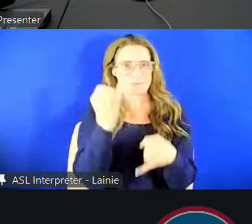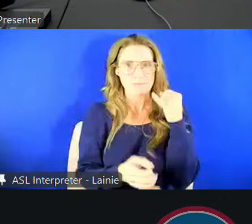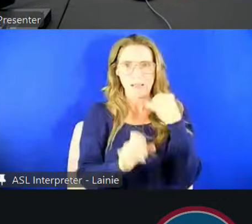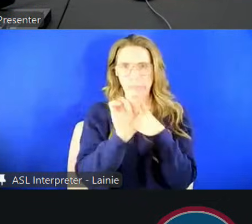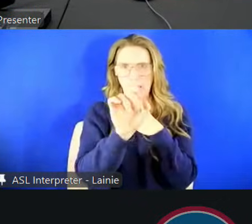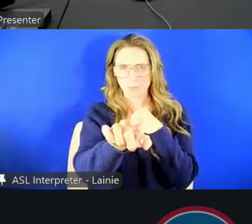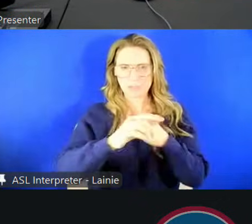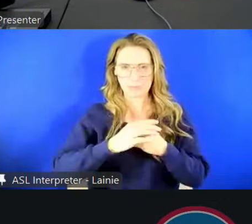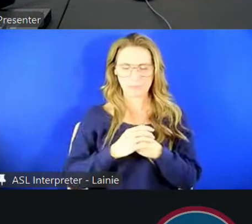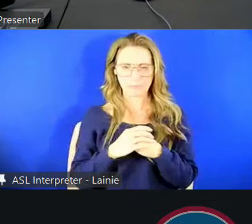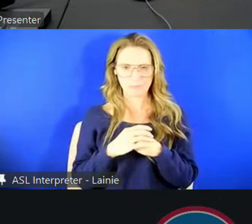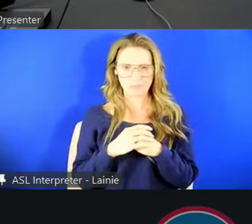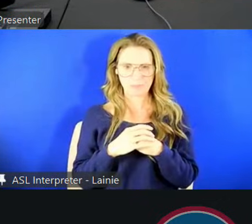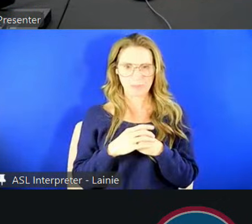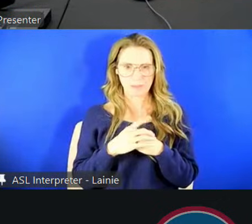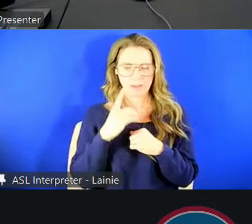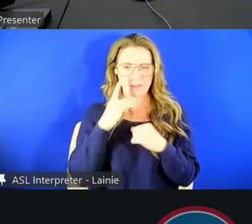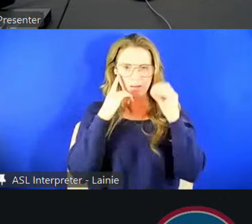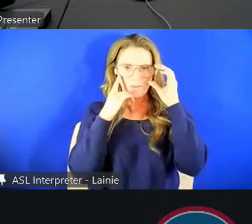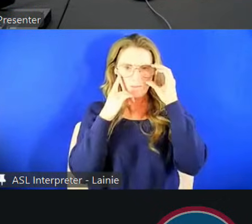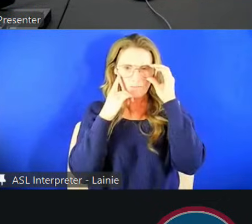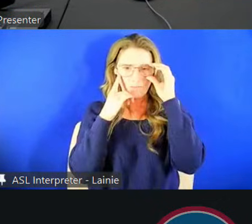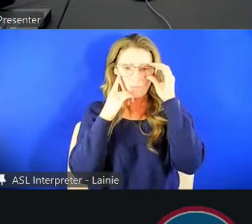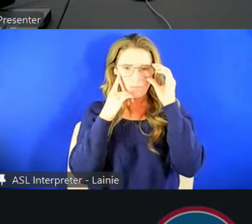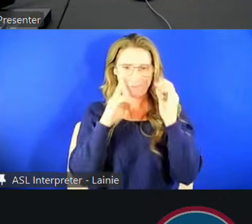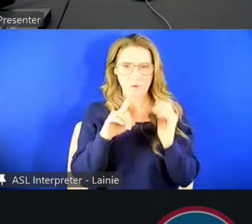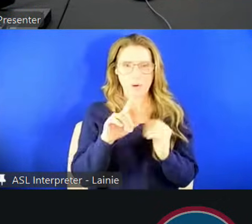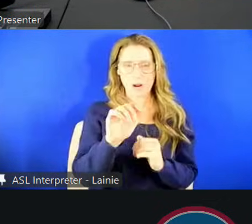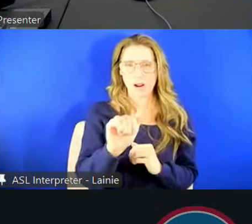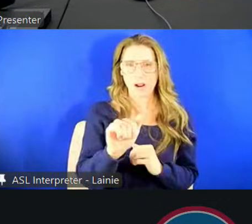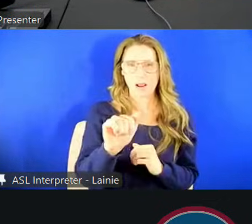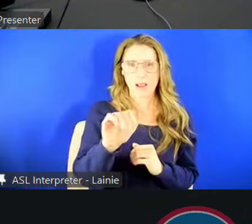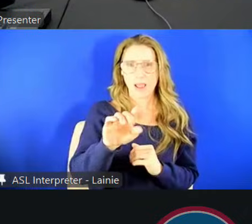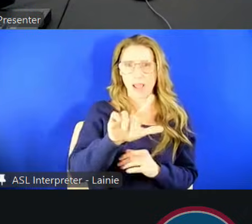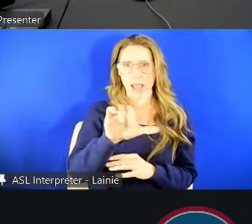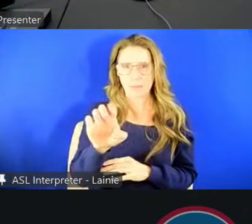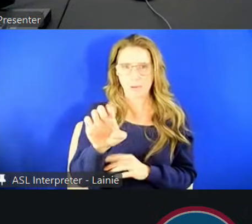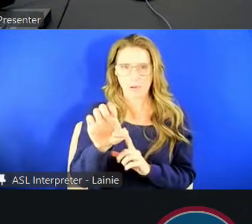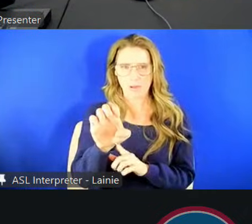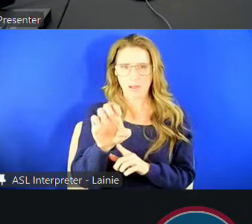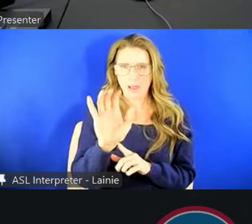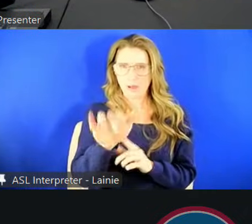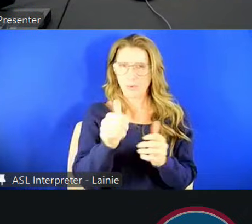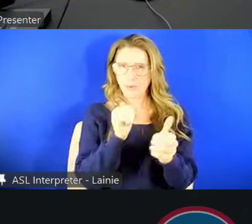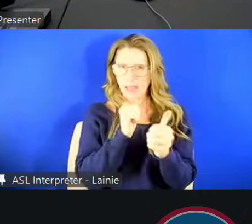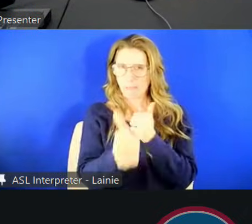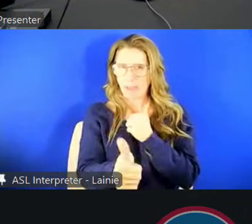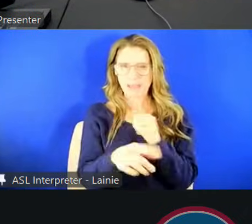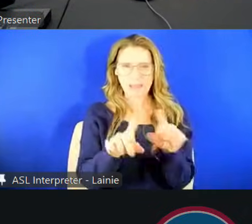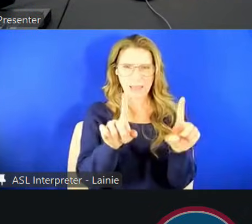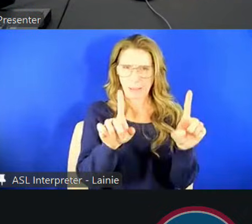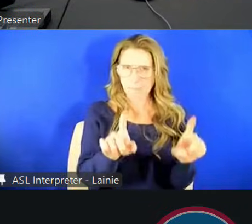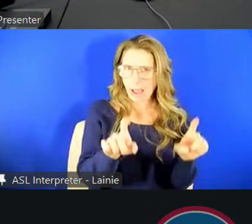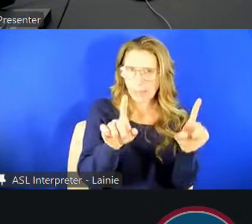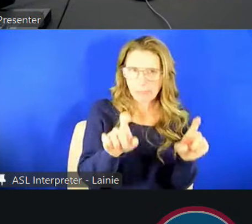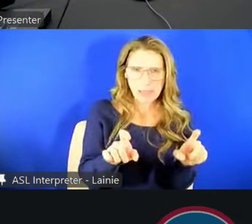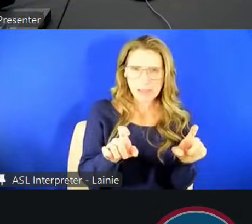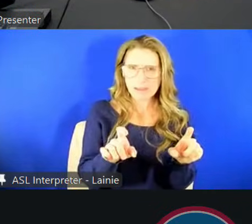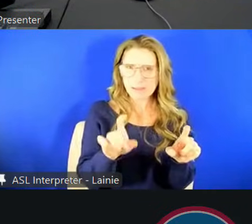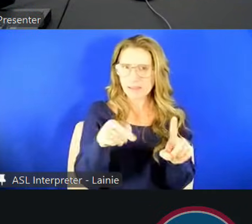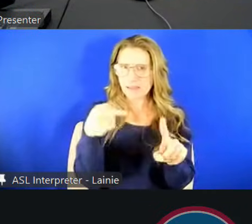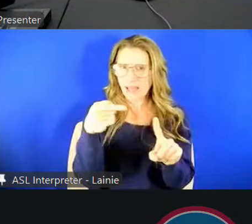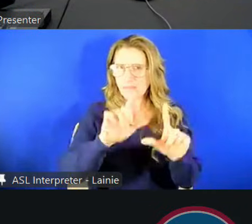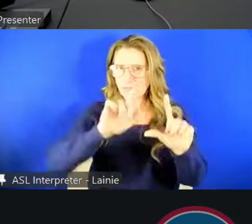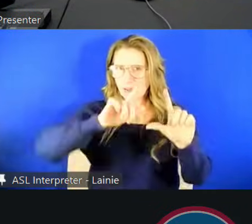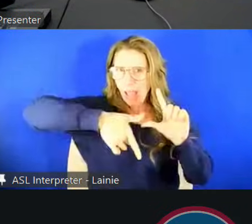is for Able. Was that passed as a pilot? Like, is there an expiration date on that? Is